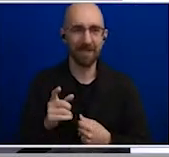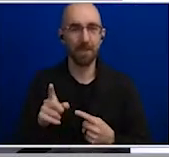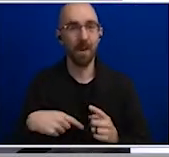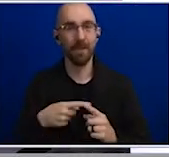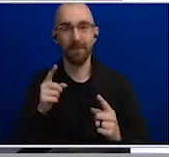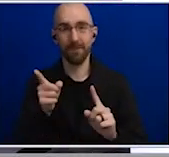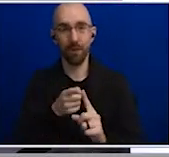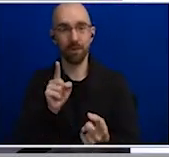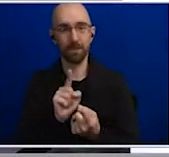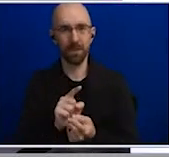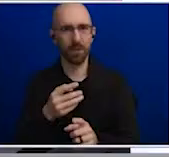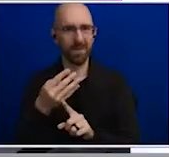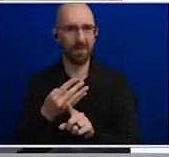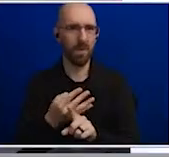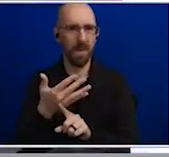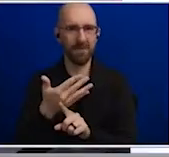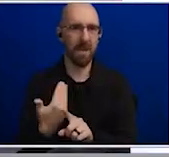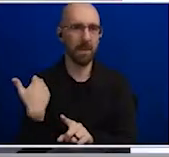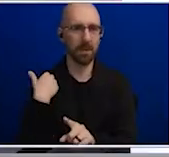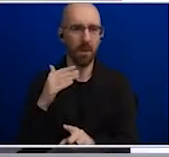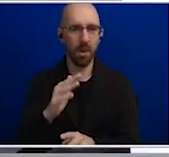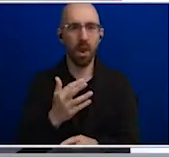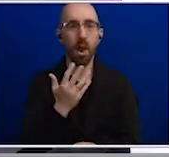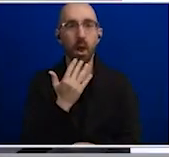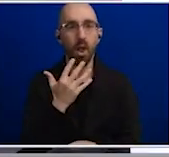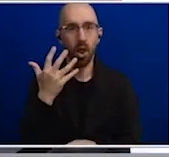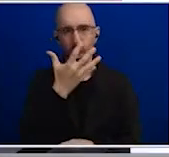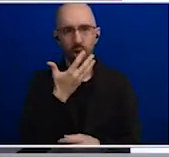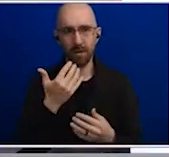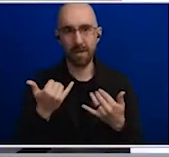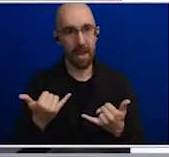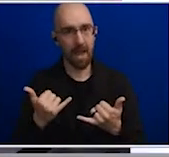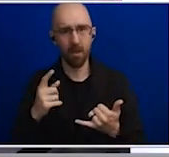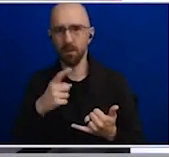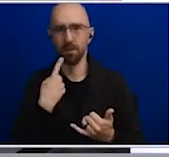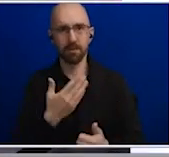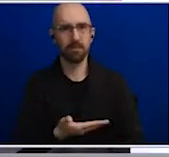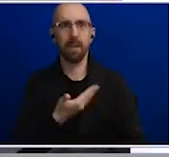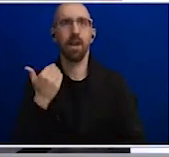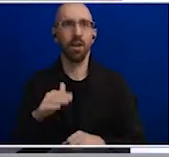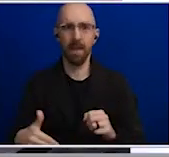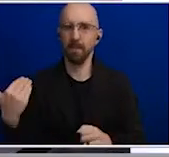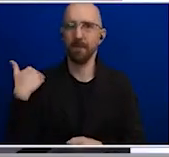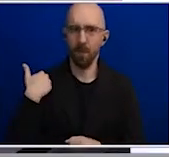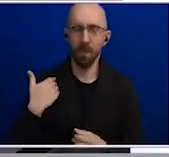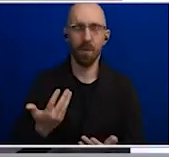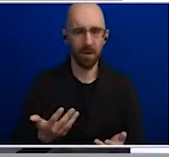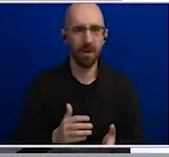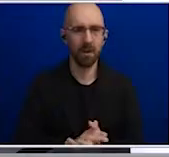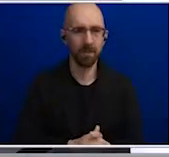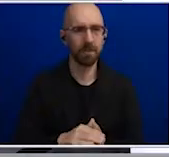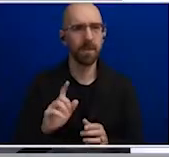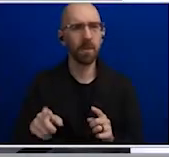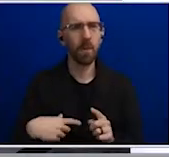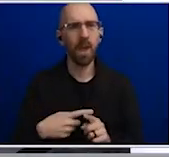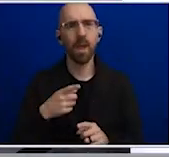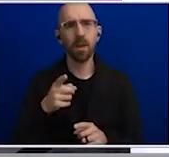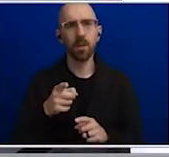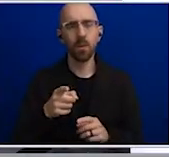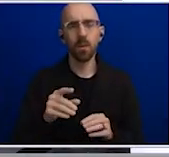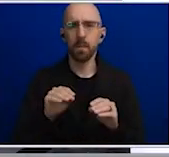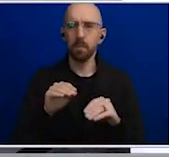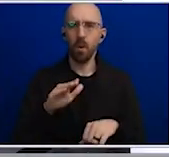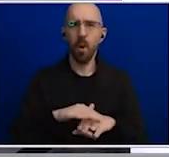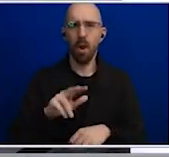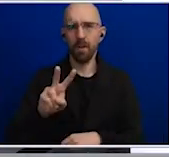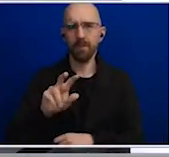months ago, your coloring looks even better than it did then. When you place someone on VA ECMO, Dr.